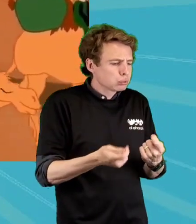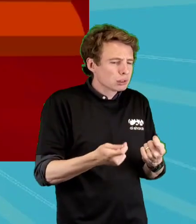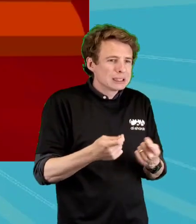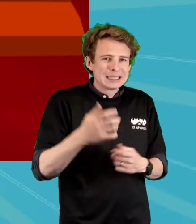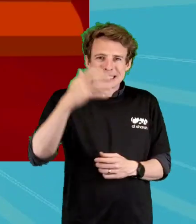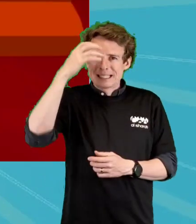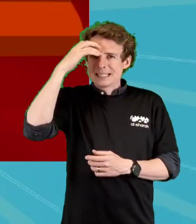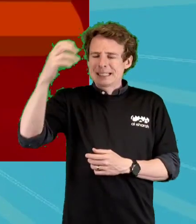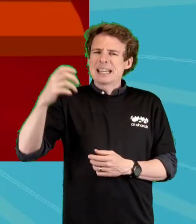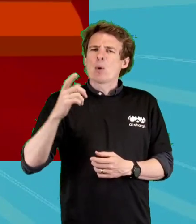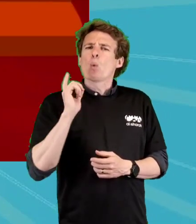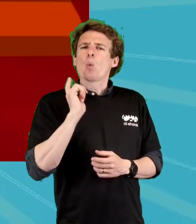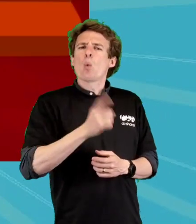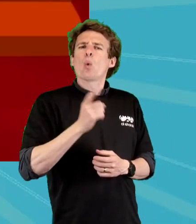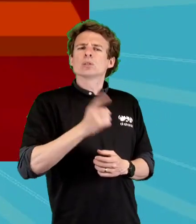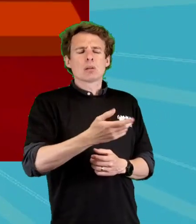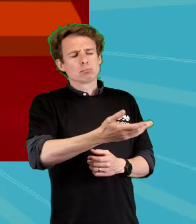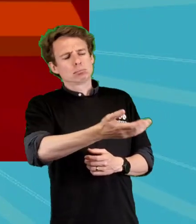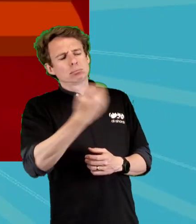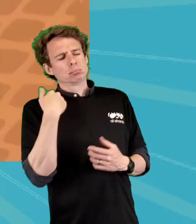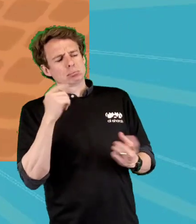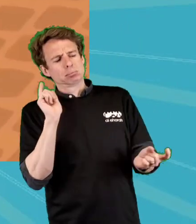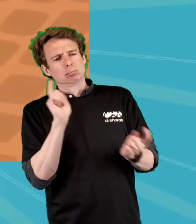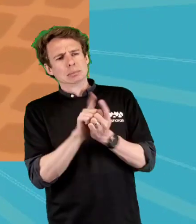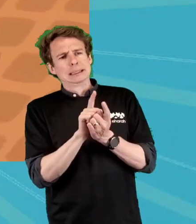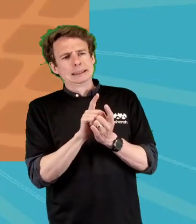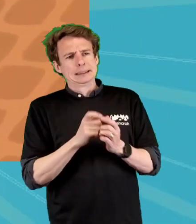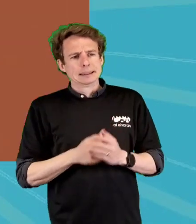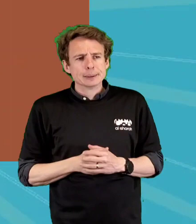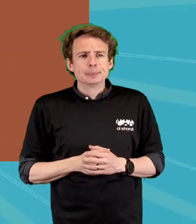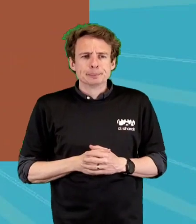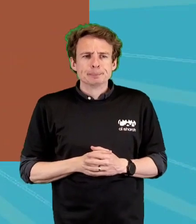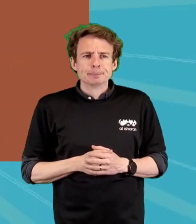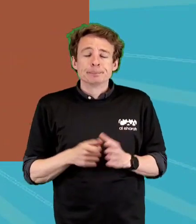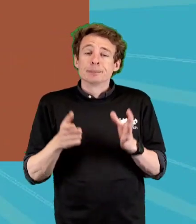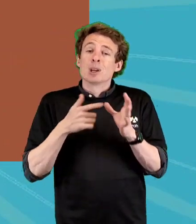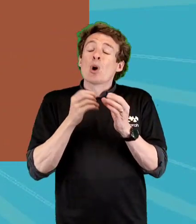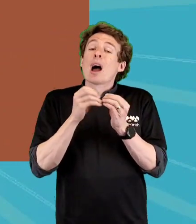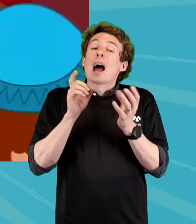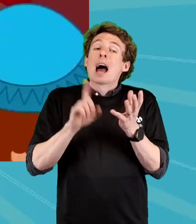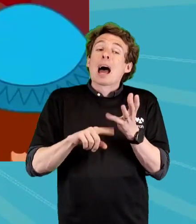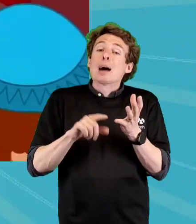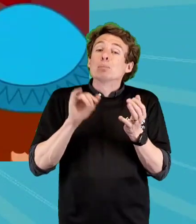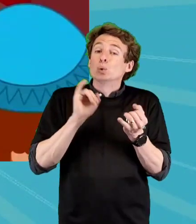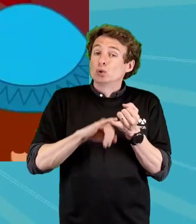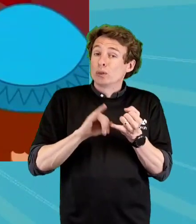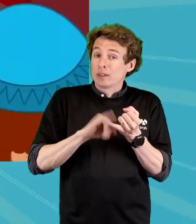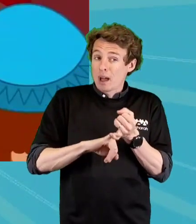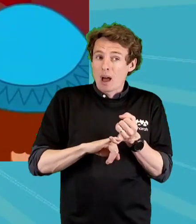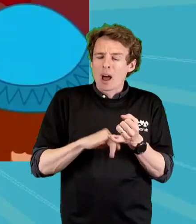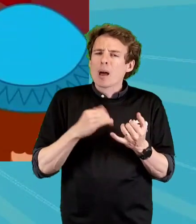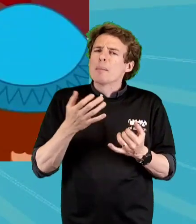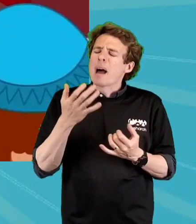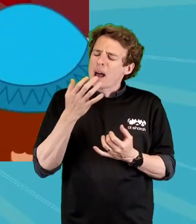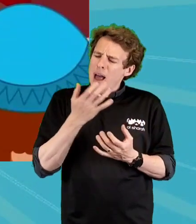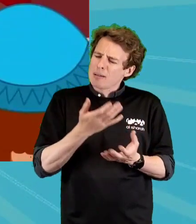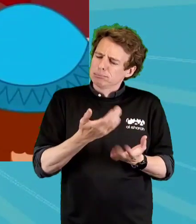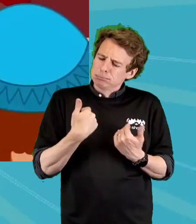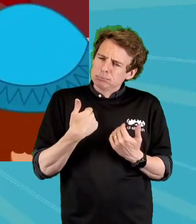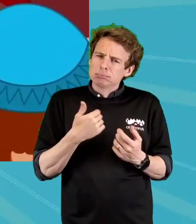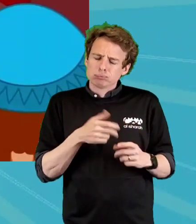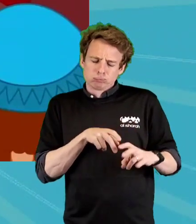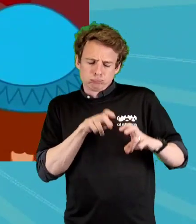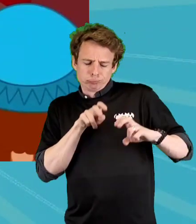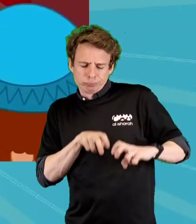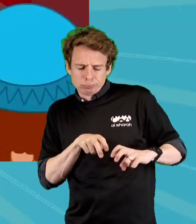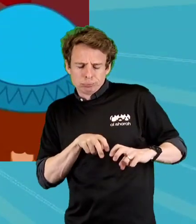business. King Heraclius ordered them to meet with him. When Abu Sufyan met with the king,